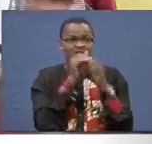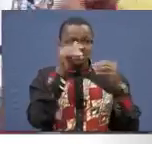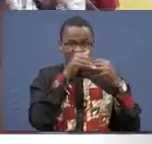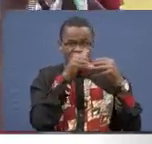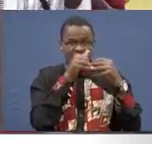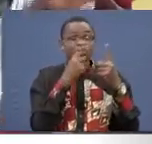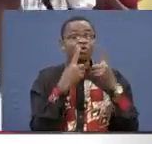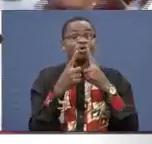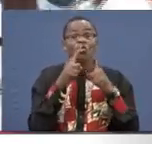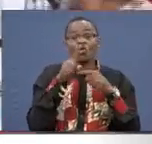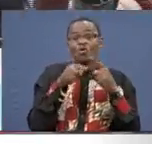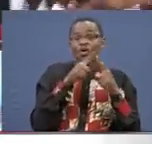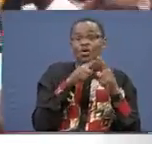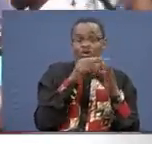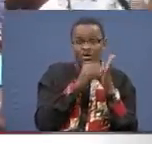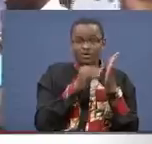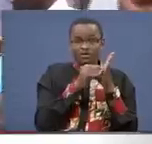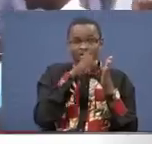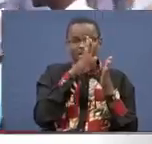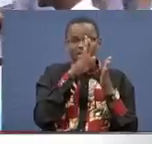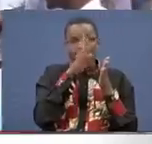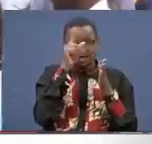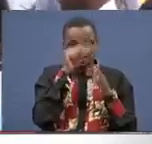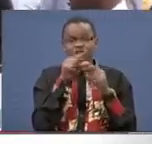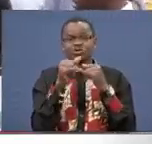dialogue when addressing their grievances.